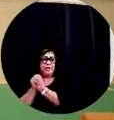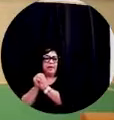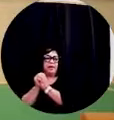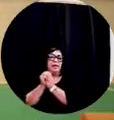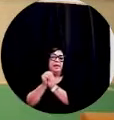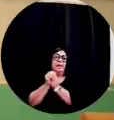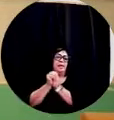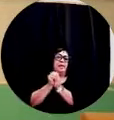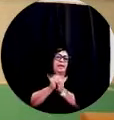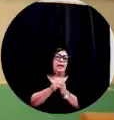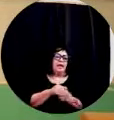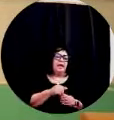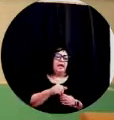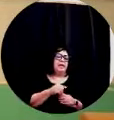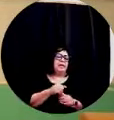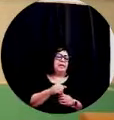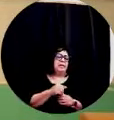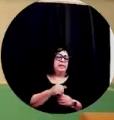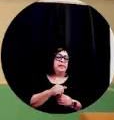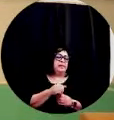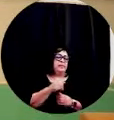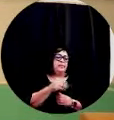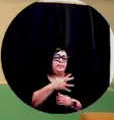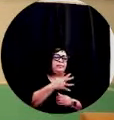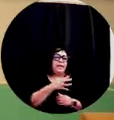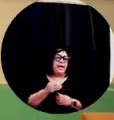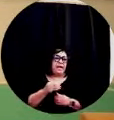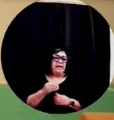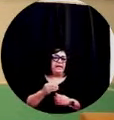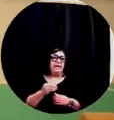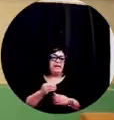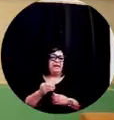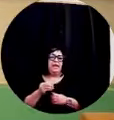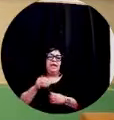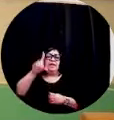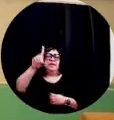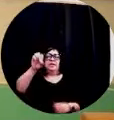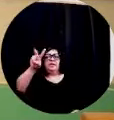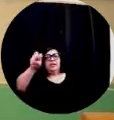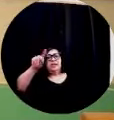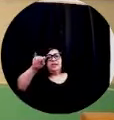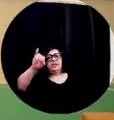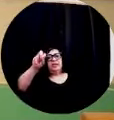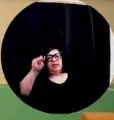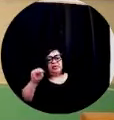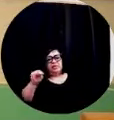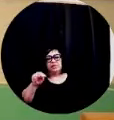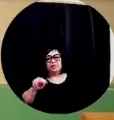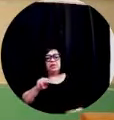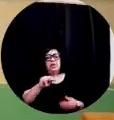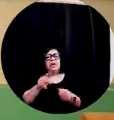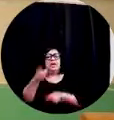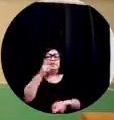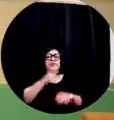Devotion turns into disturbance. Fellowship turns into a